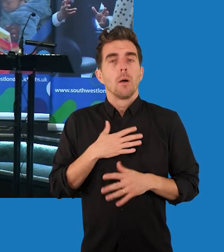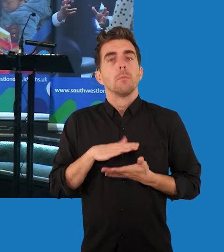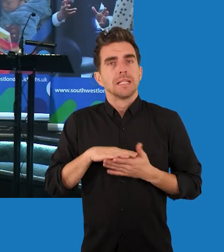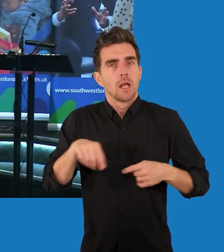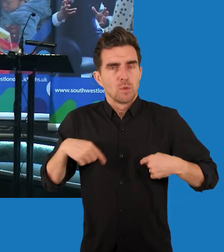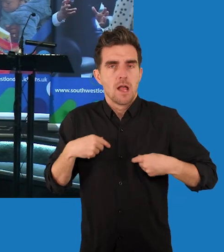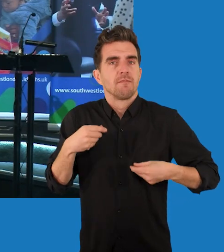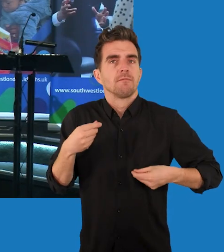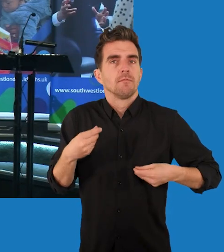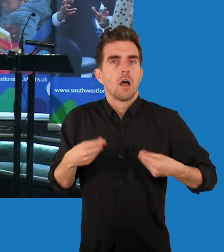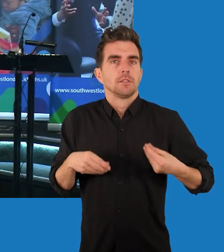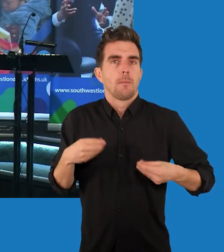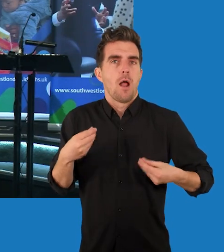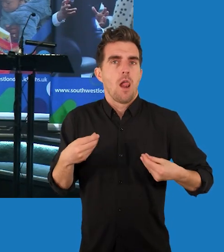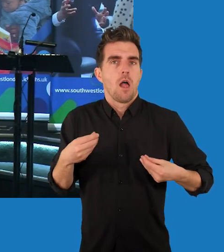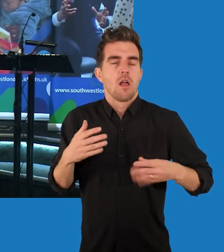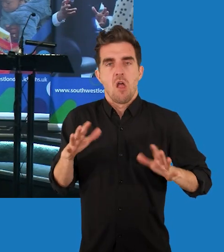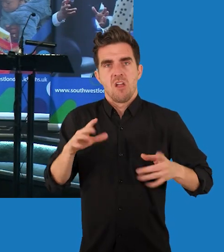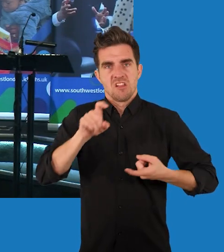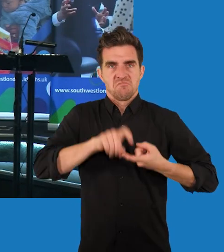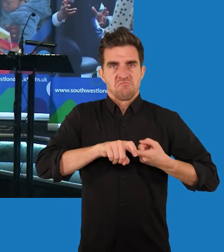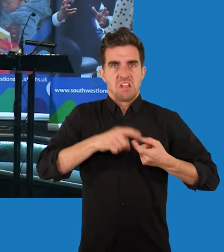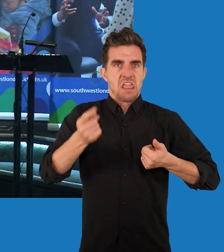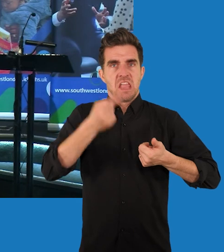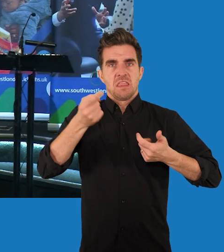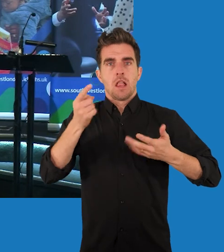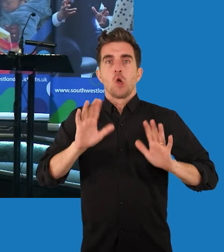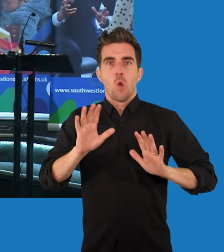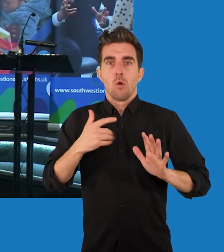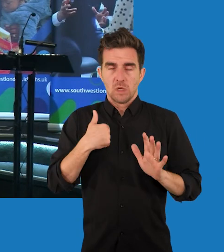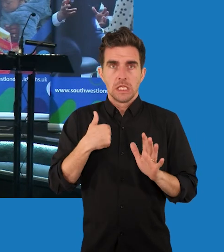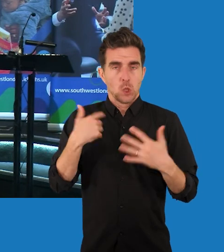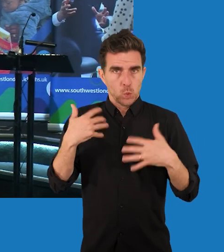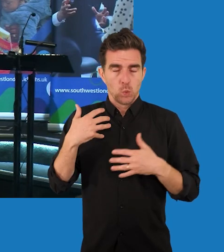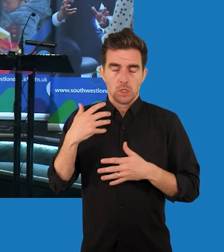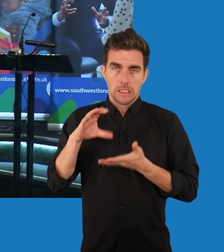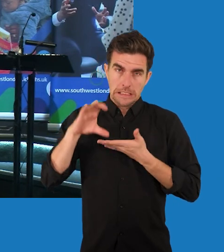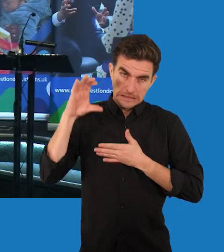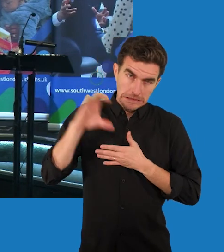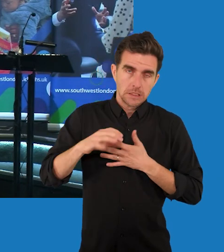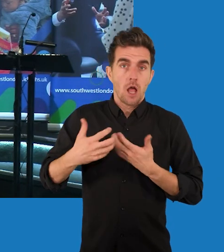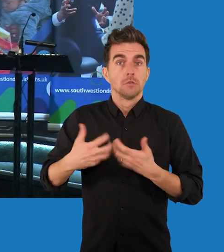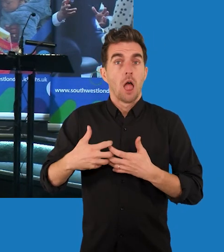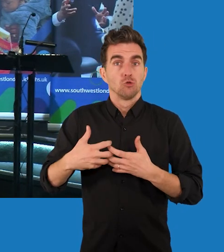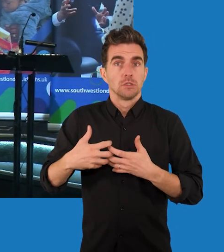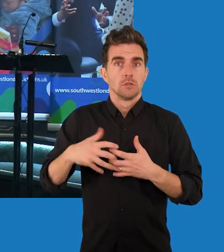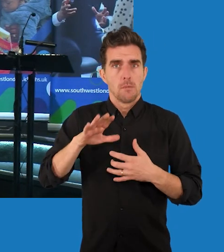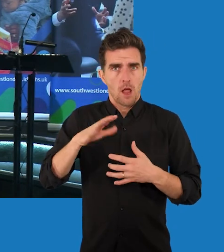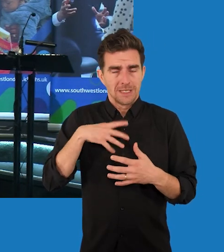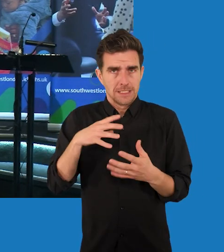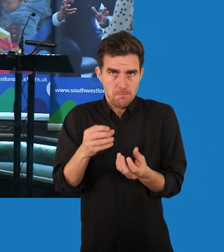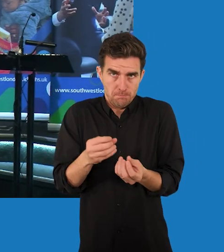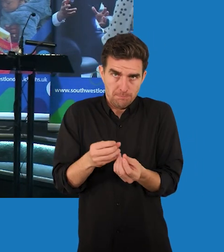end, Anna, was really helpful, where we show that we're flexible. So yes, we can make significant investments in technology,